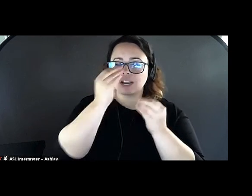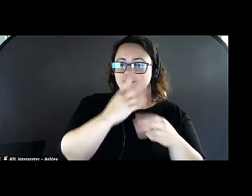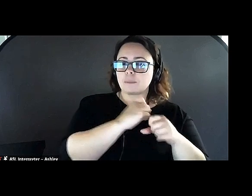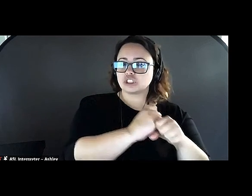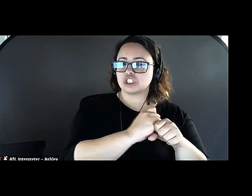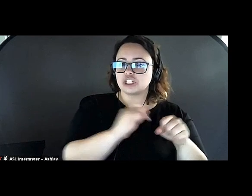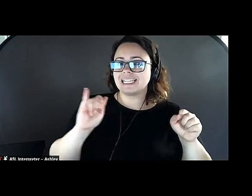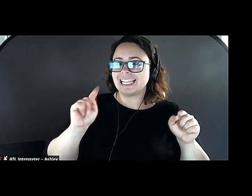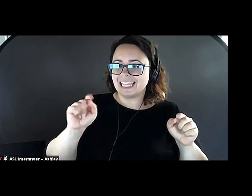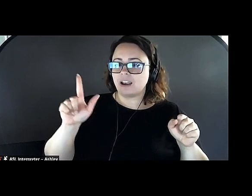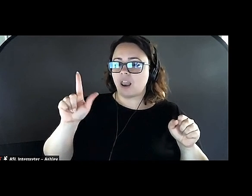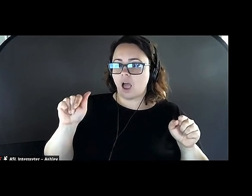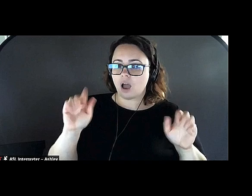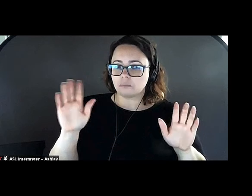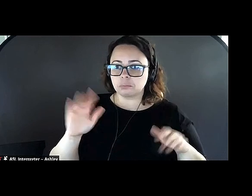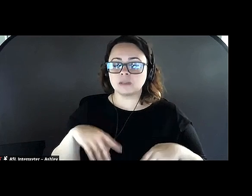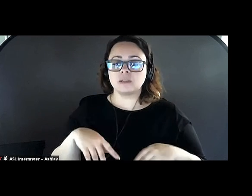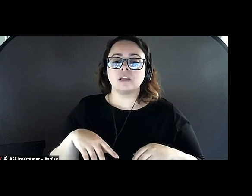security leadership.